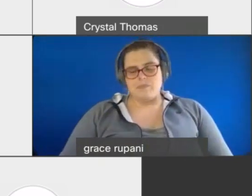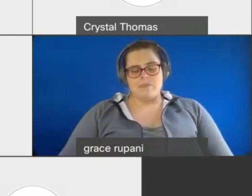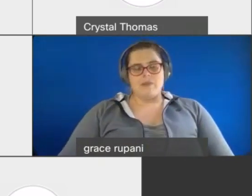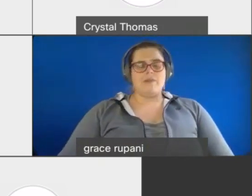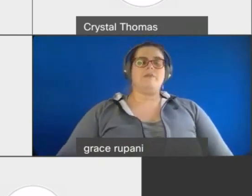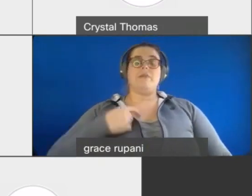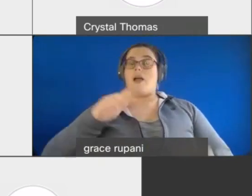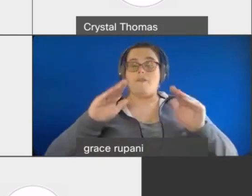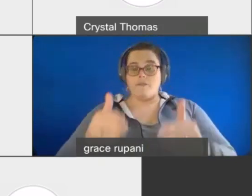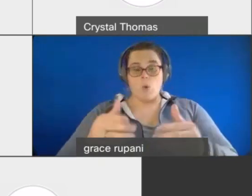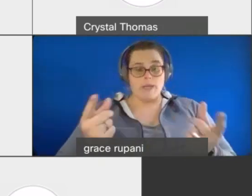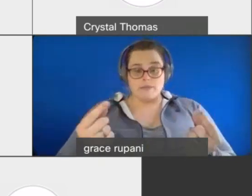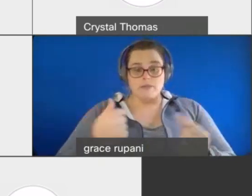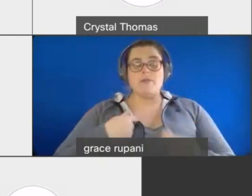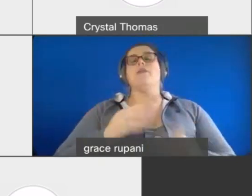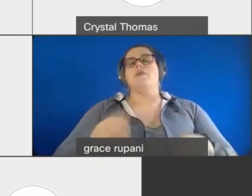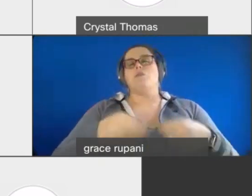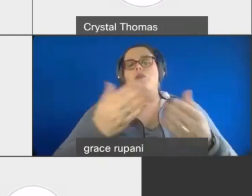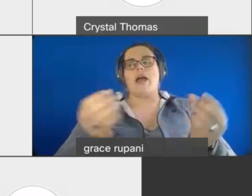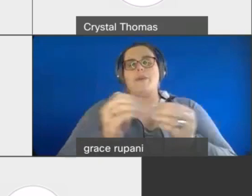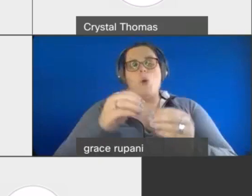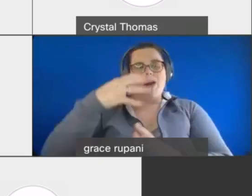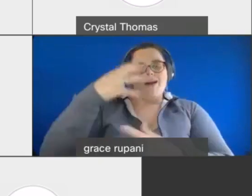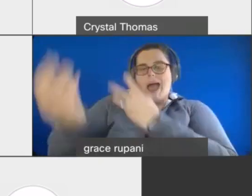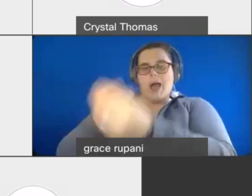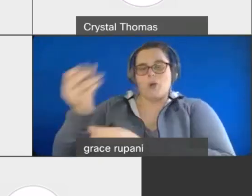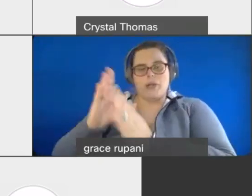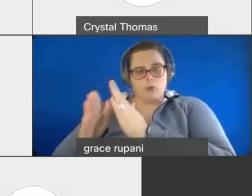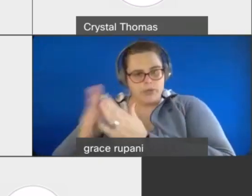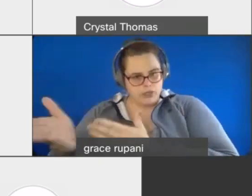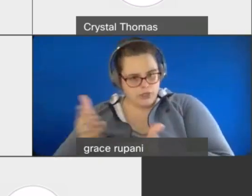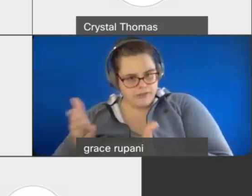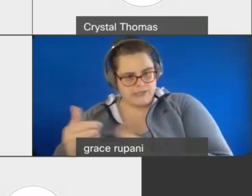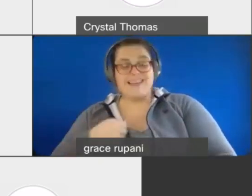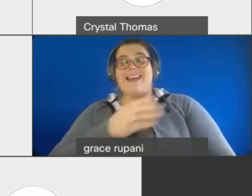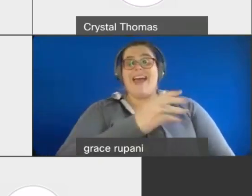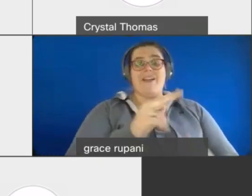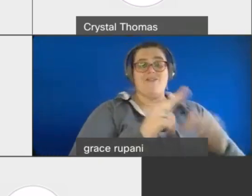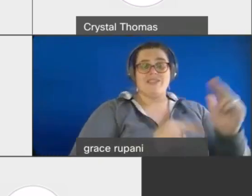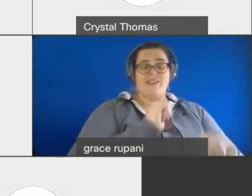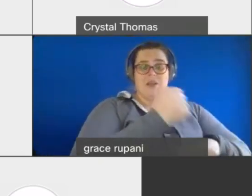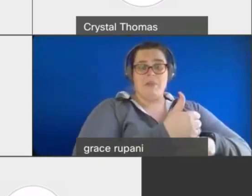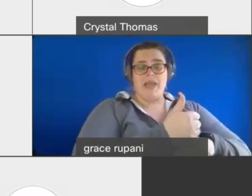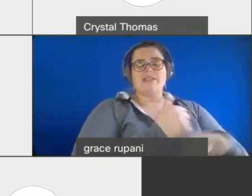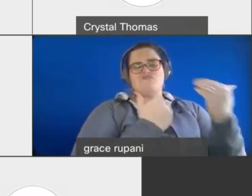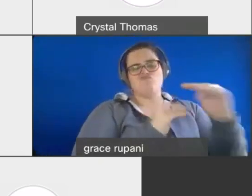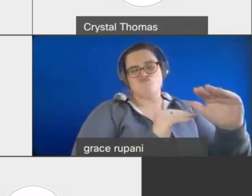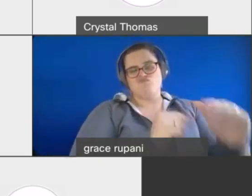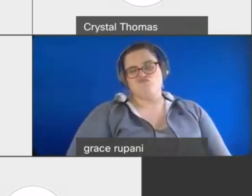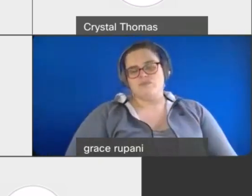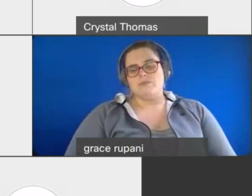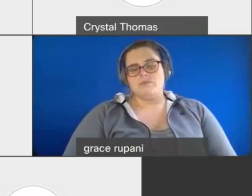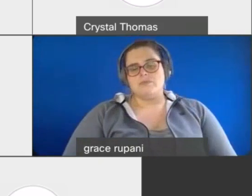more services in the community and ultimately eliminating facility-based services. However, during this